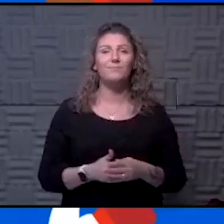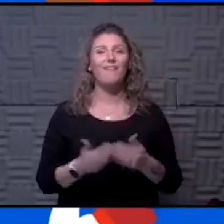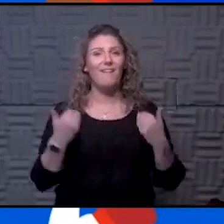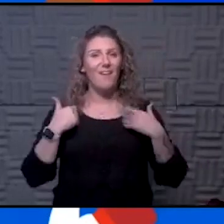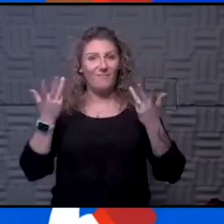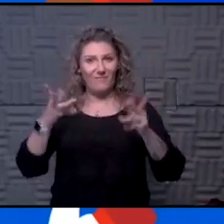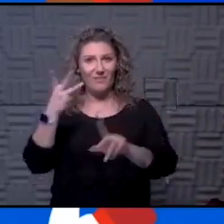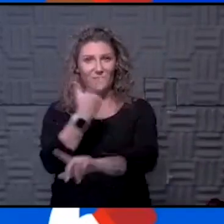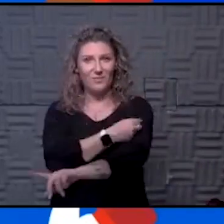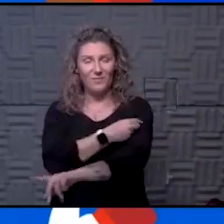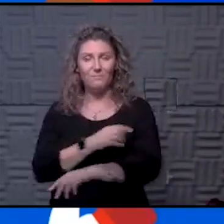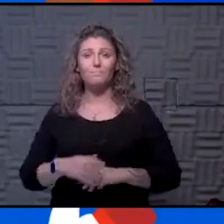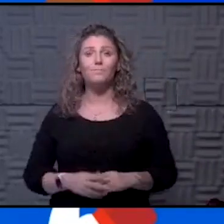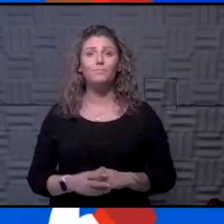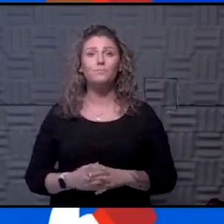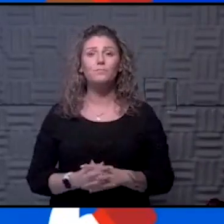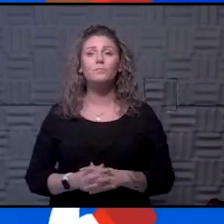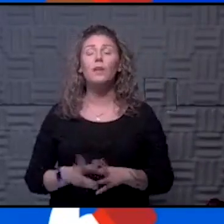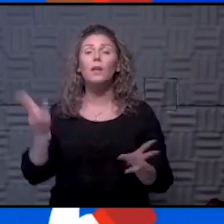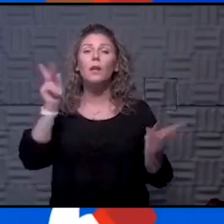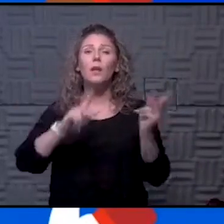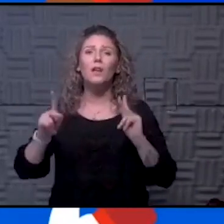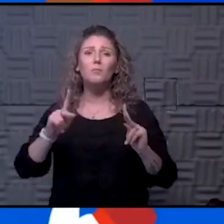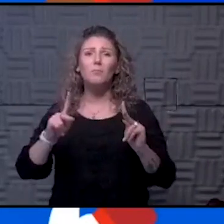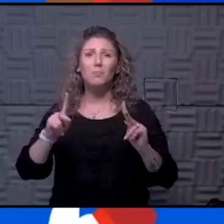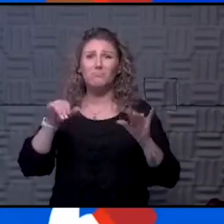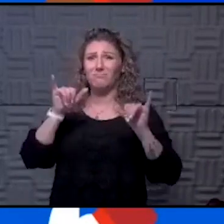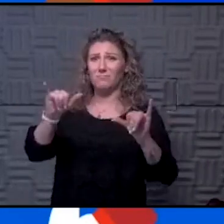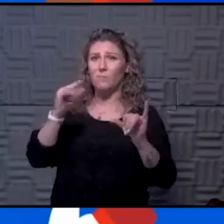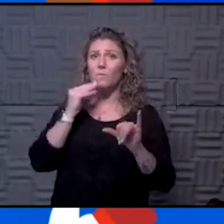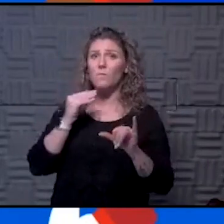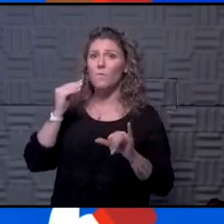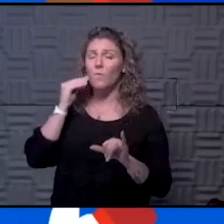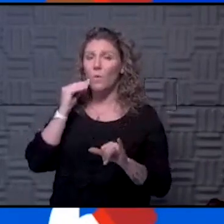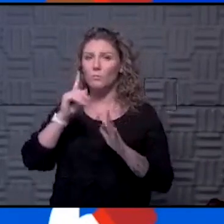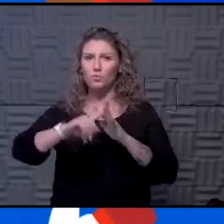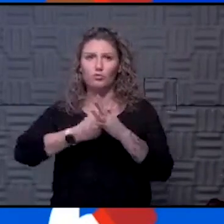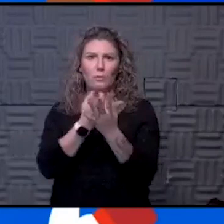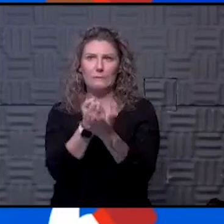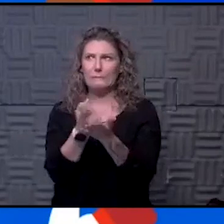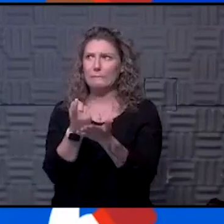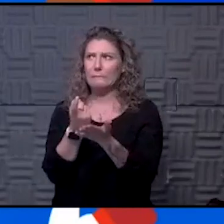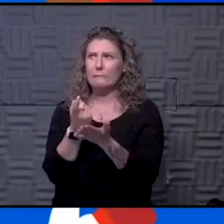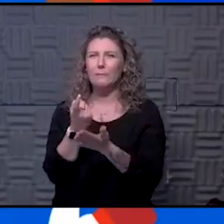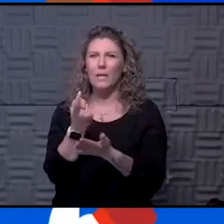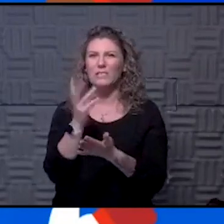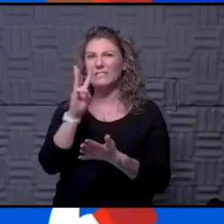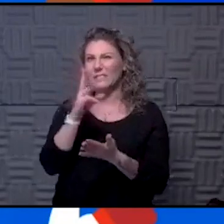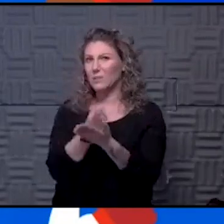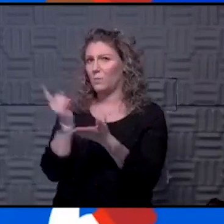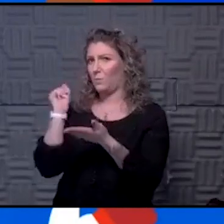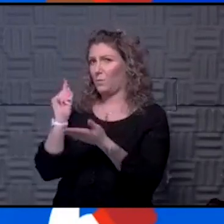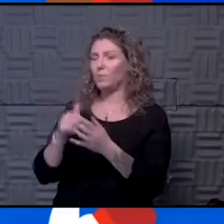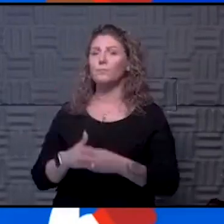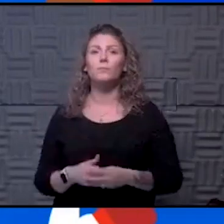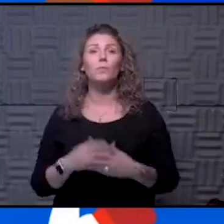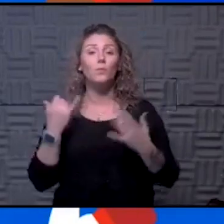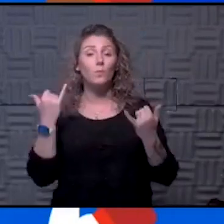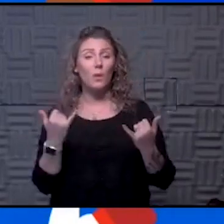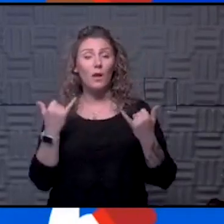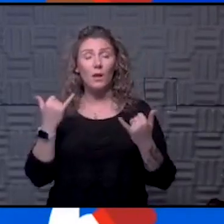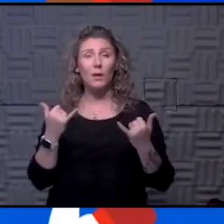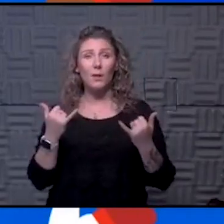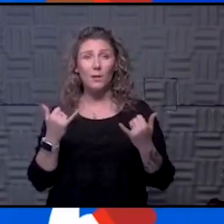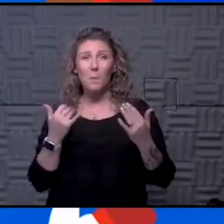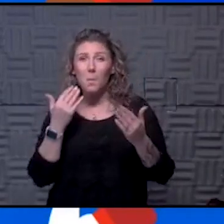vaccinated. The homebound vaccination, which we started several weeks ago, about 6 weeks ago, right now we are